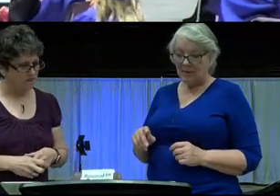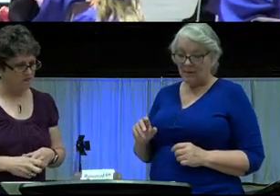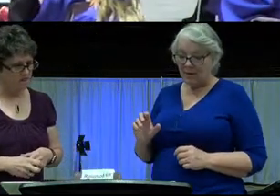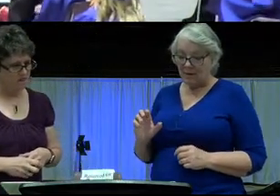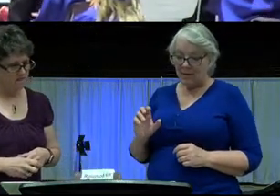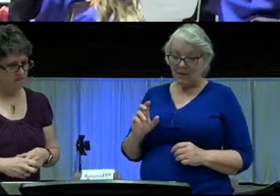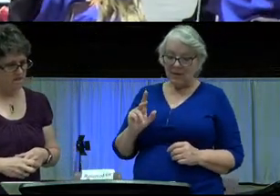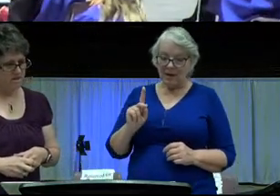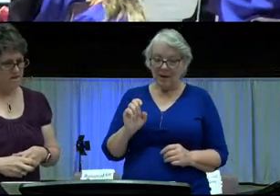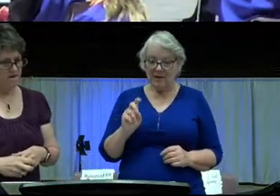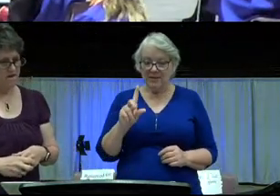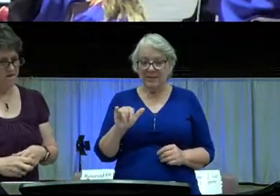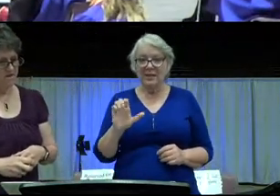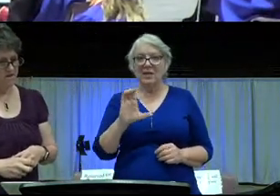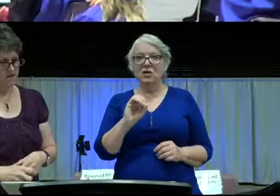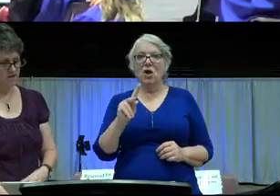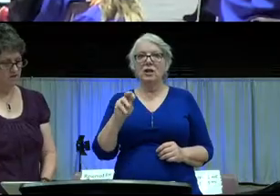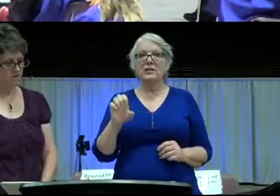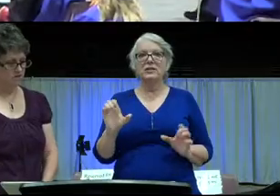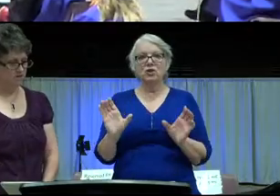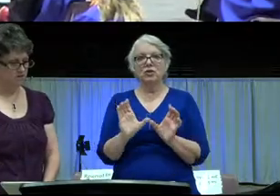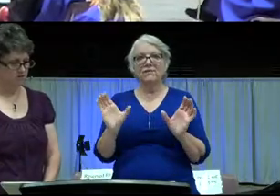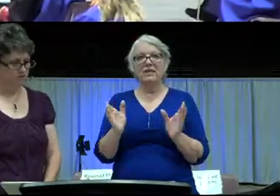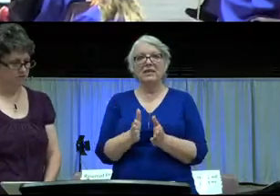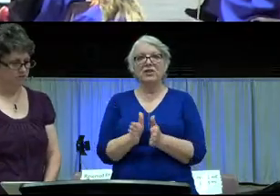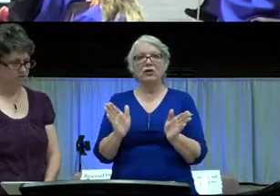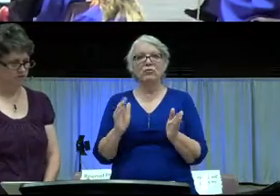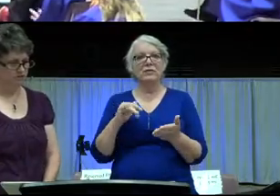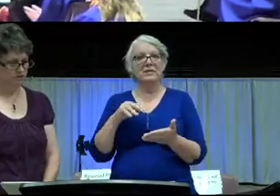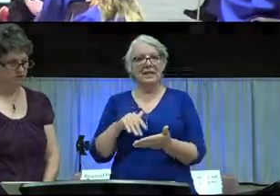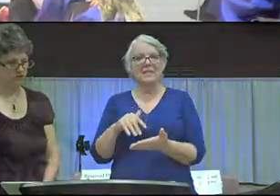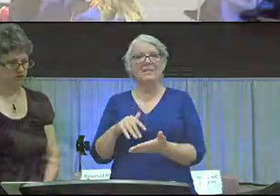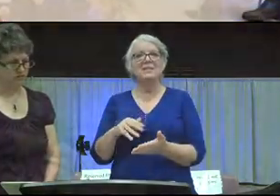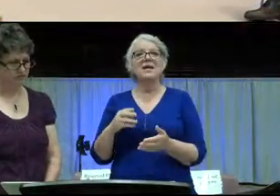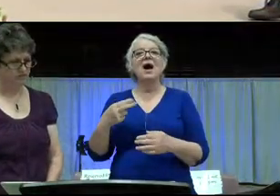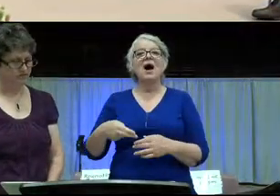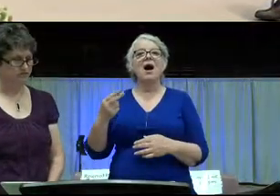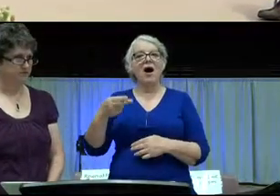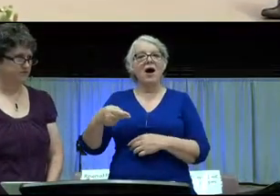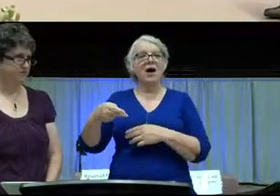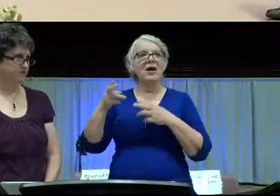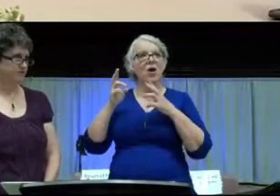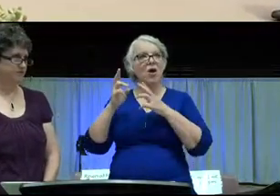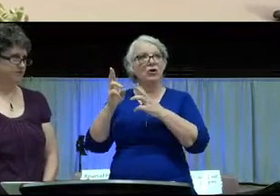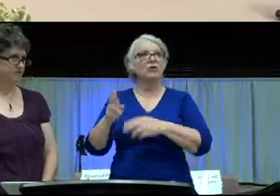Kelsey Collins, Certificate, General Studies, High Honors.